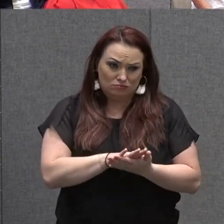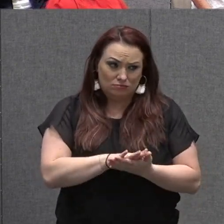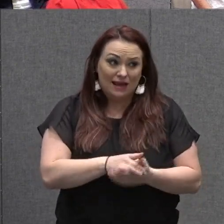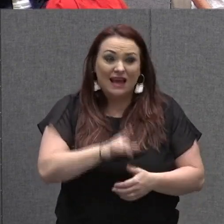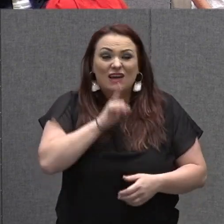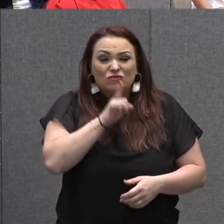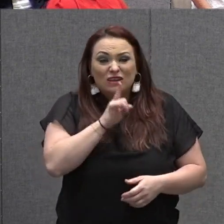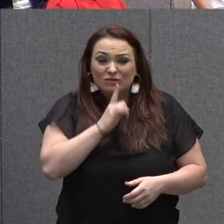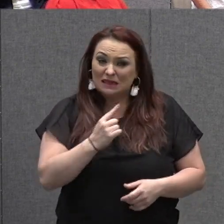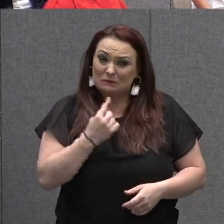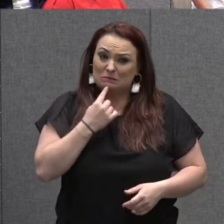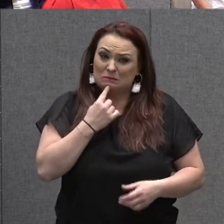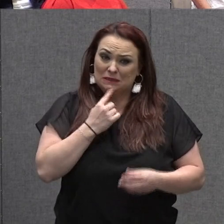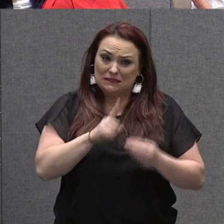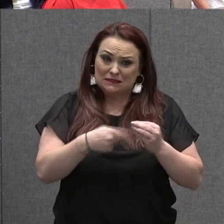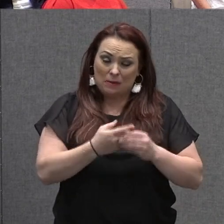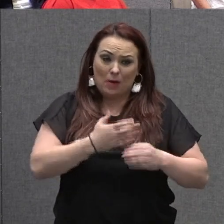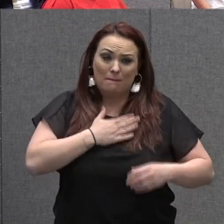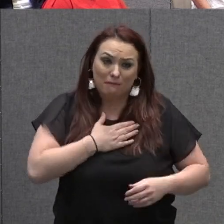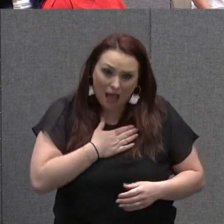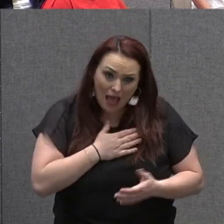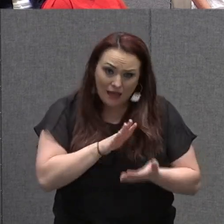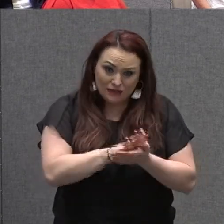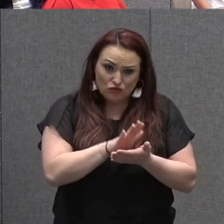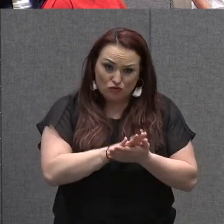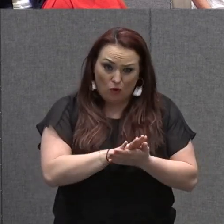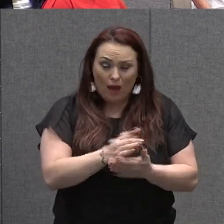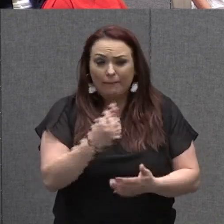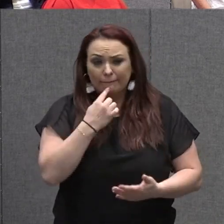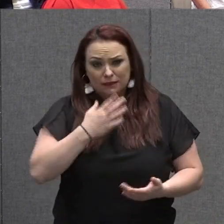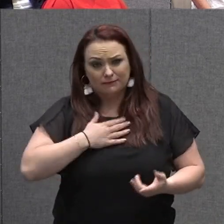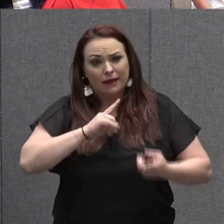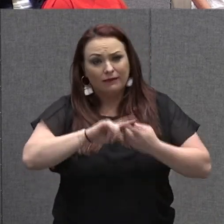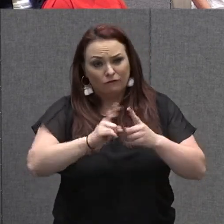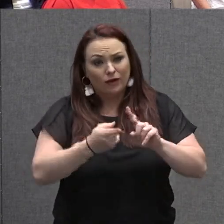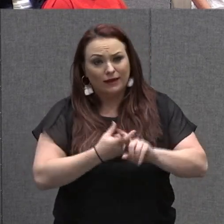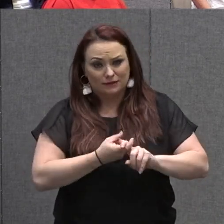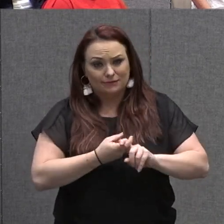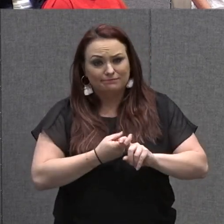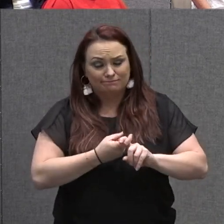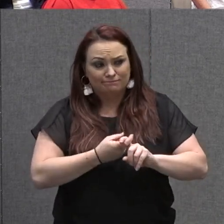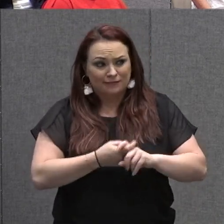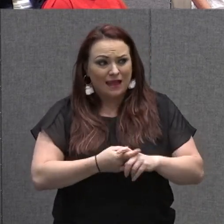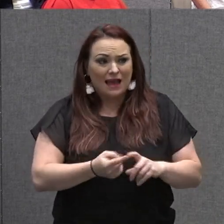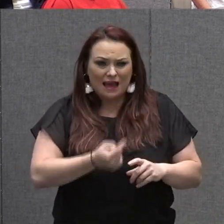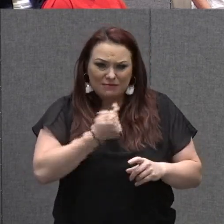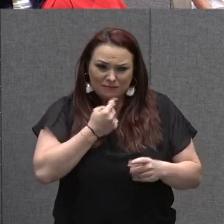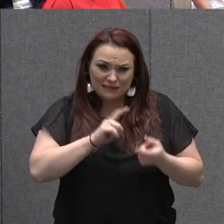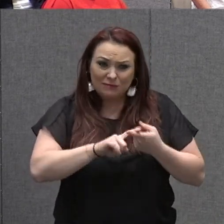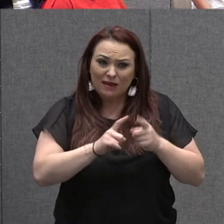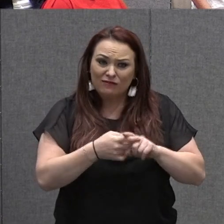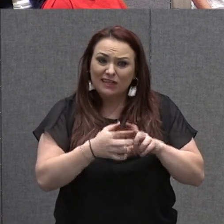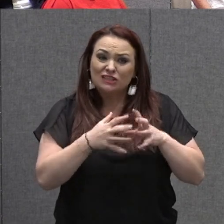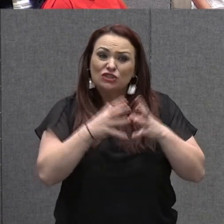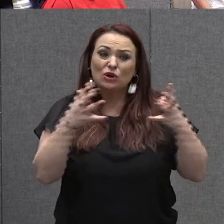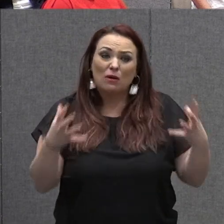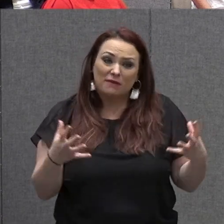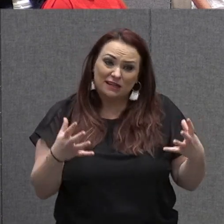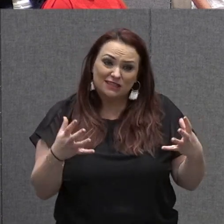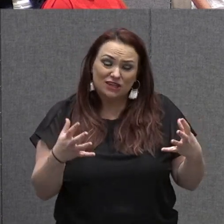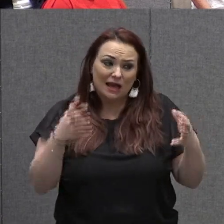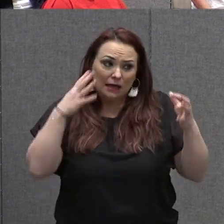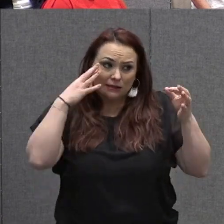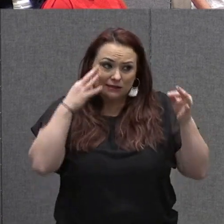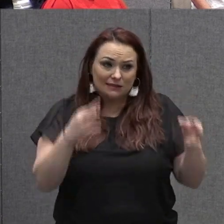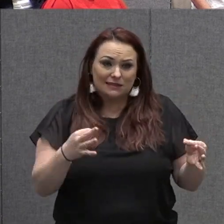being at my school is my friends. And I miss my friends so much that I decided I sort